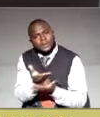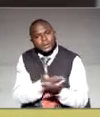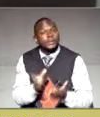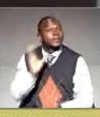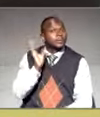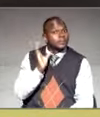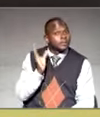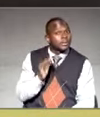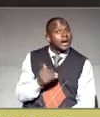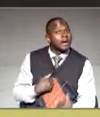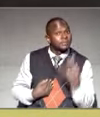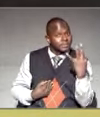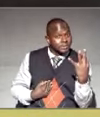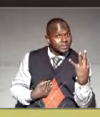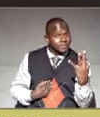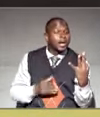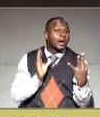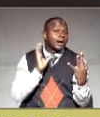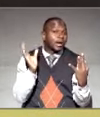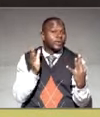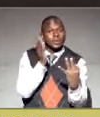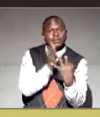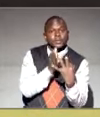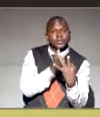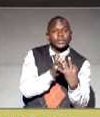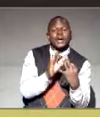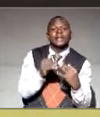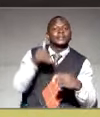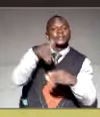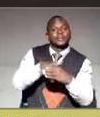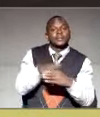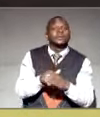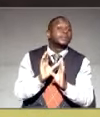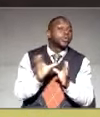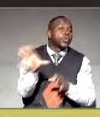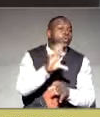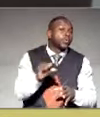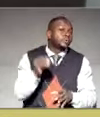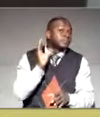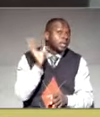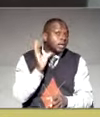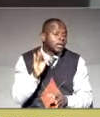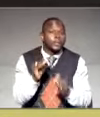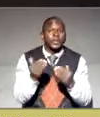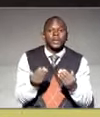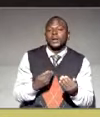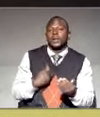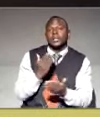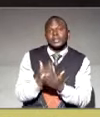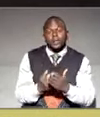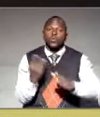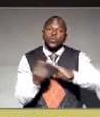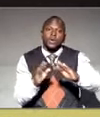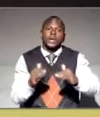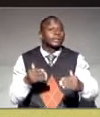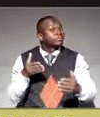ears have three major parts: outer, middle and inner, all used for hearing. However, there are some conditions that